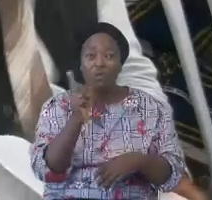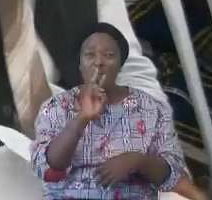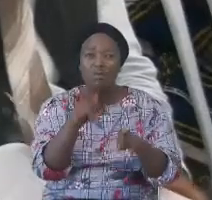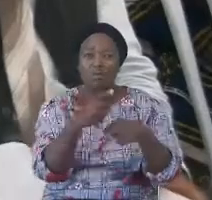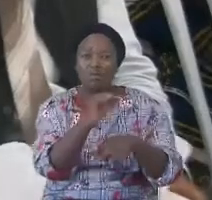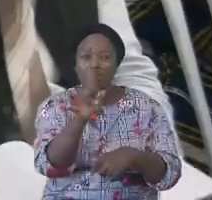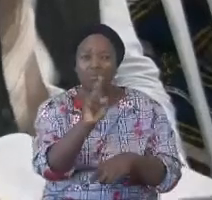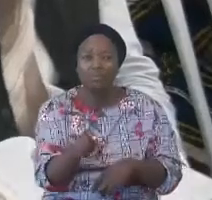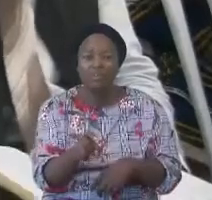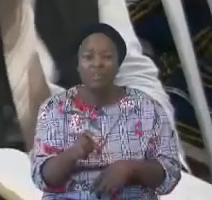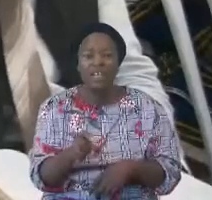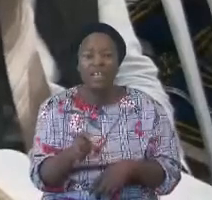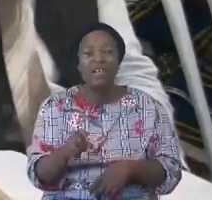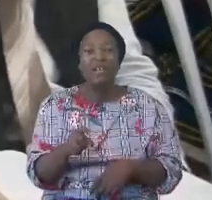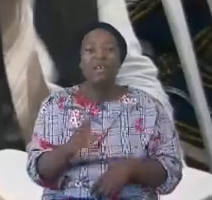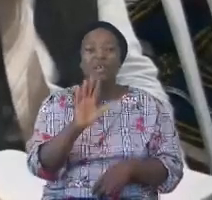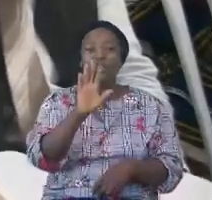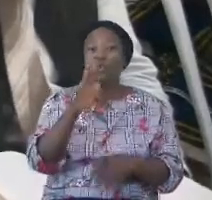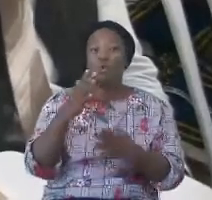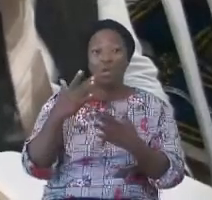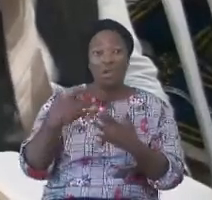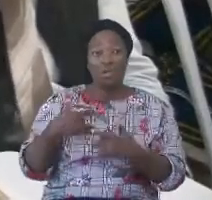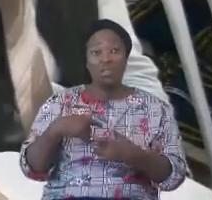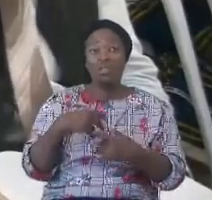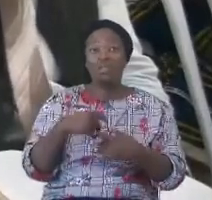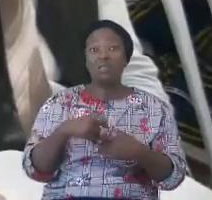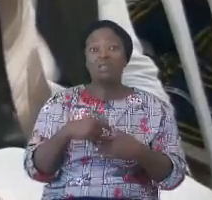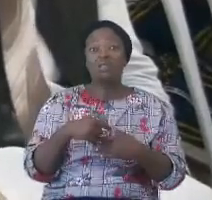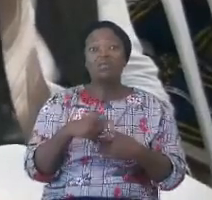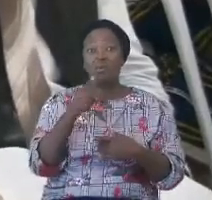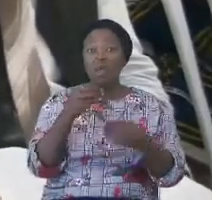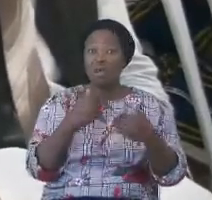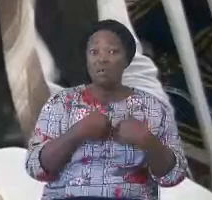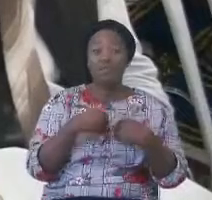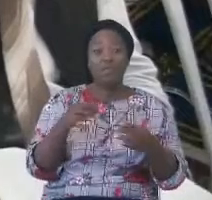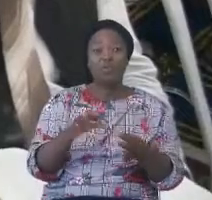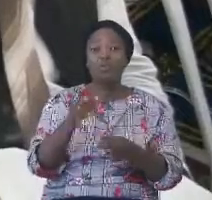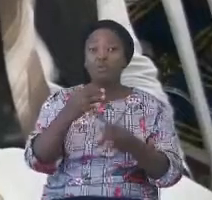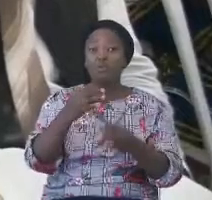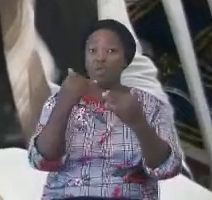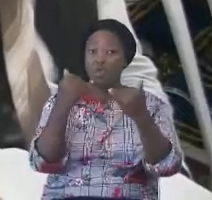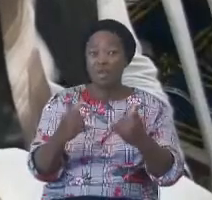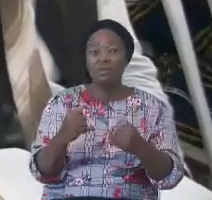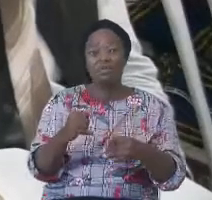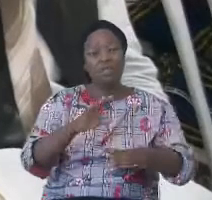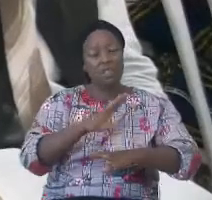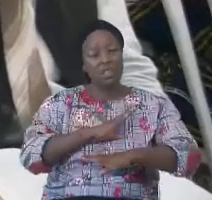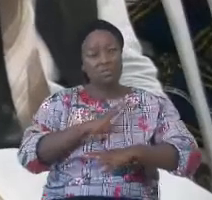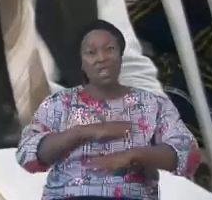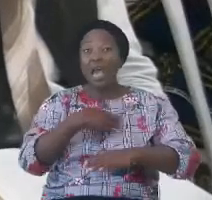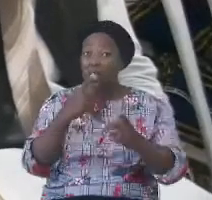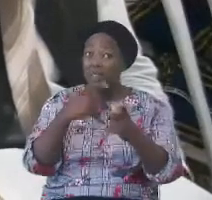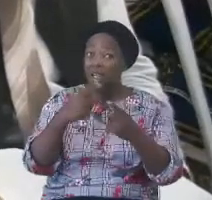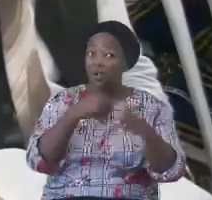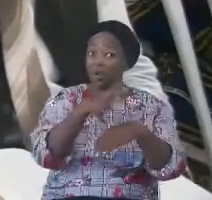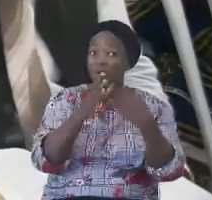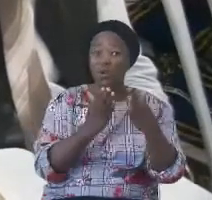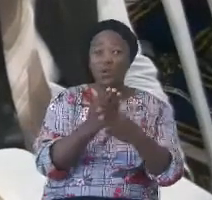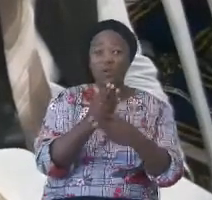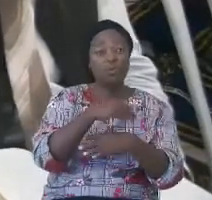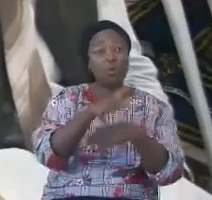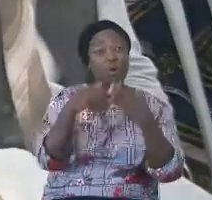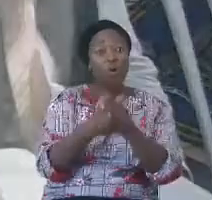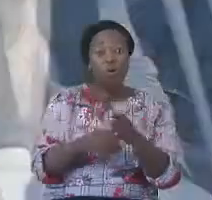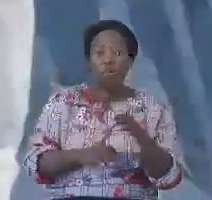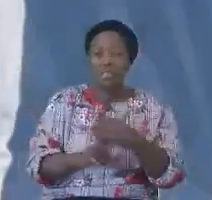yourself where you're going you have spiritual now satisfaction